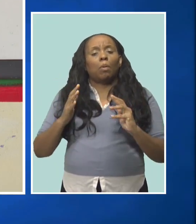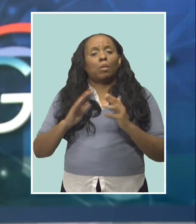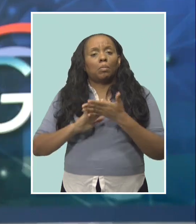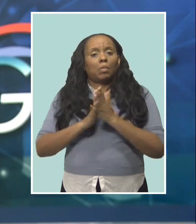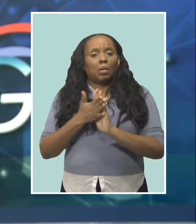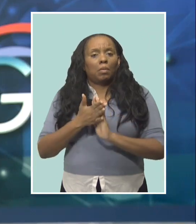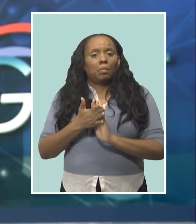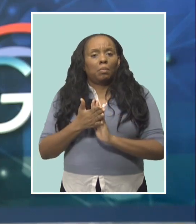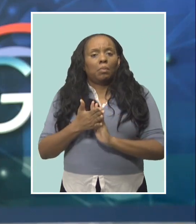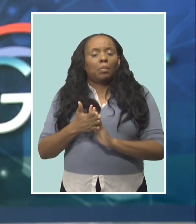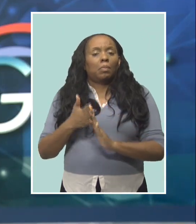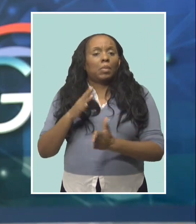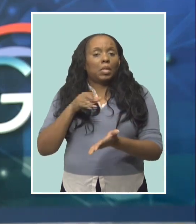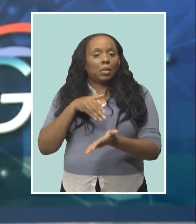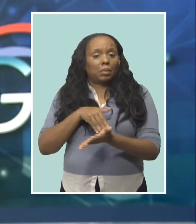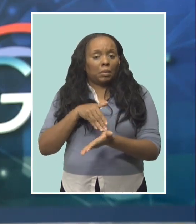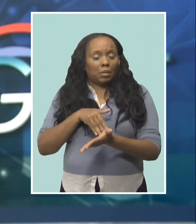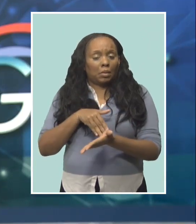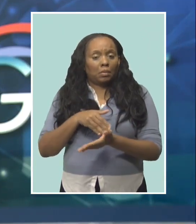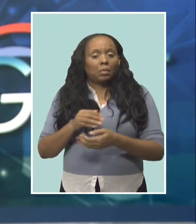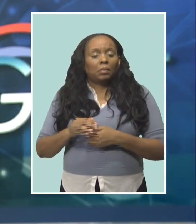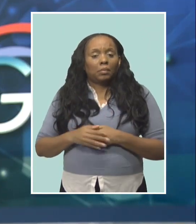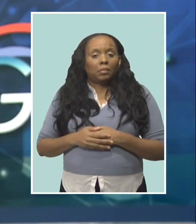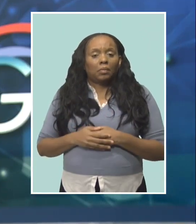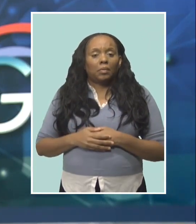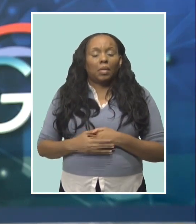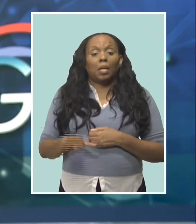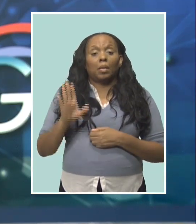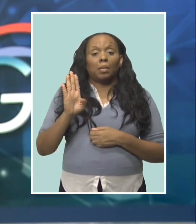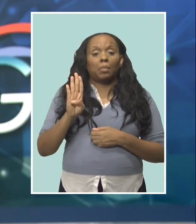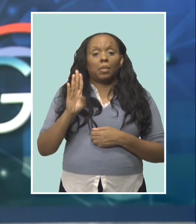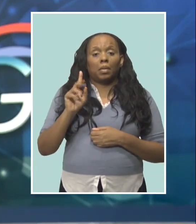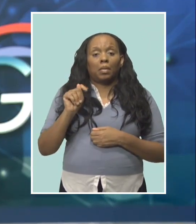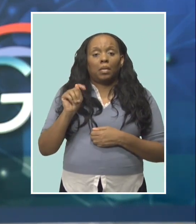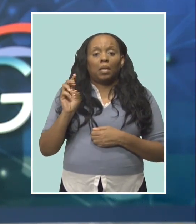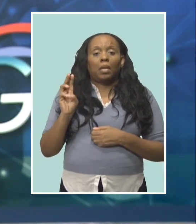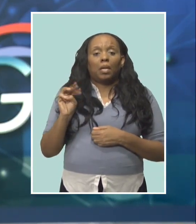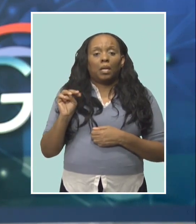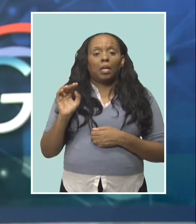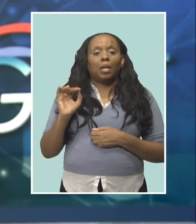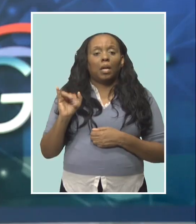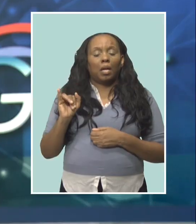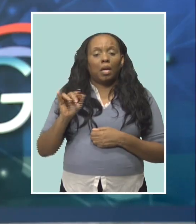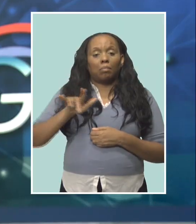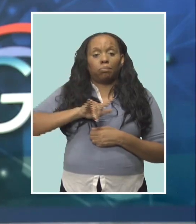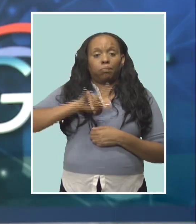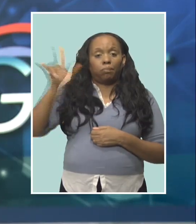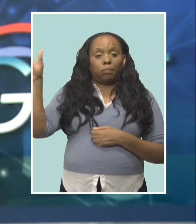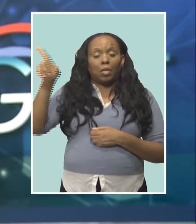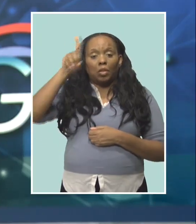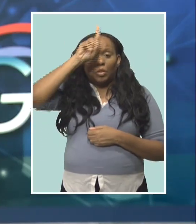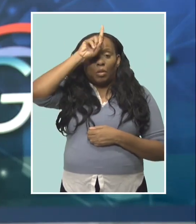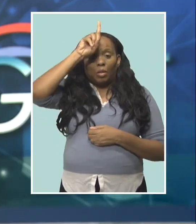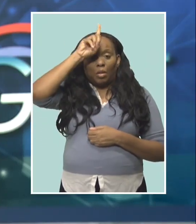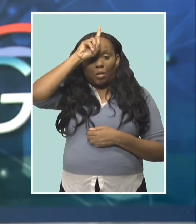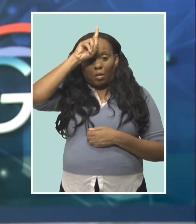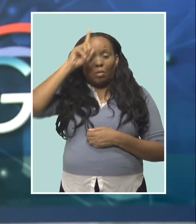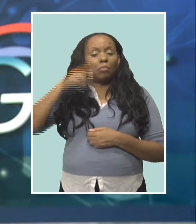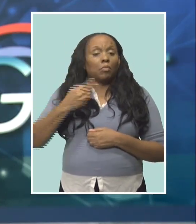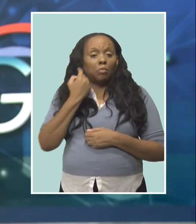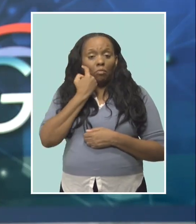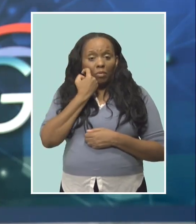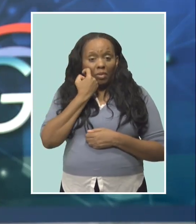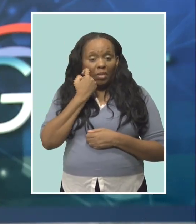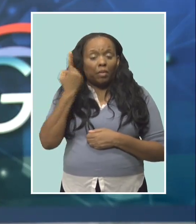doctors. The Barbados Tourism Marketing Incorporated used its presence at the Tourism Trade Fair ITB Berlin